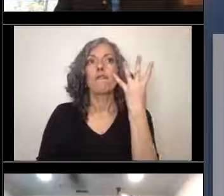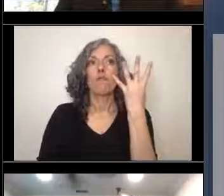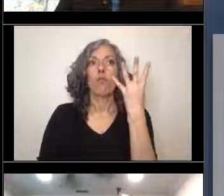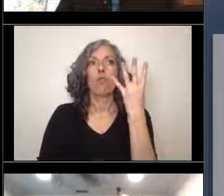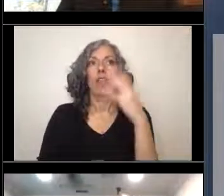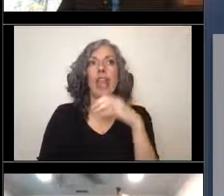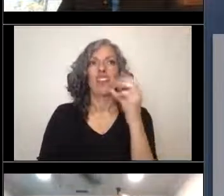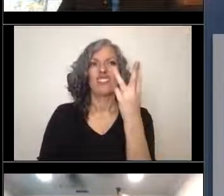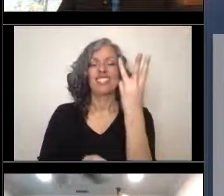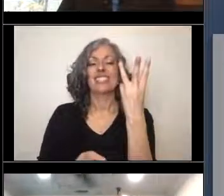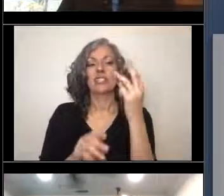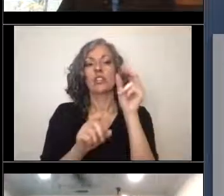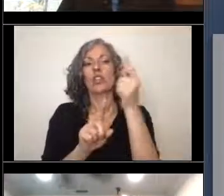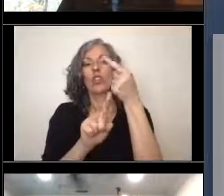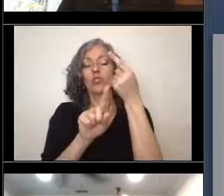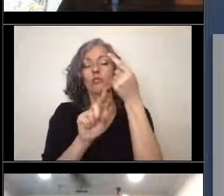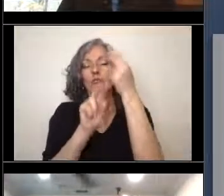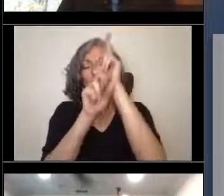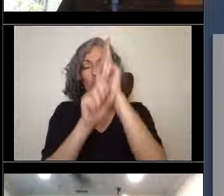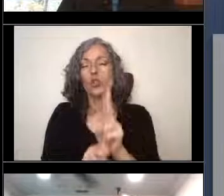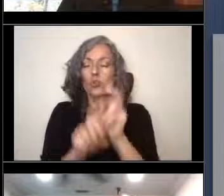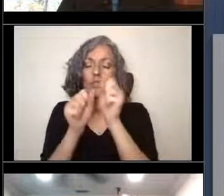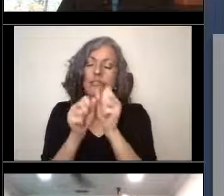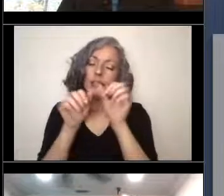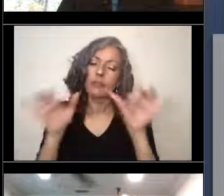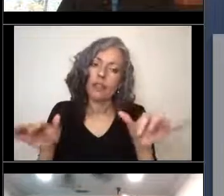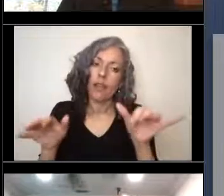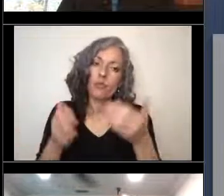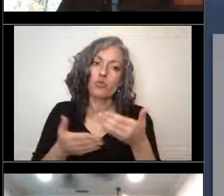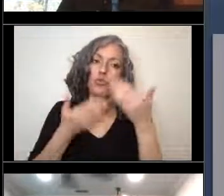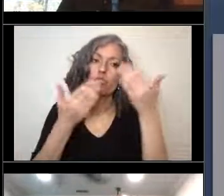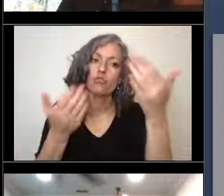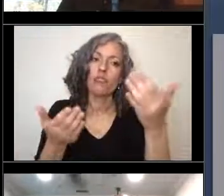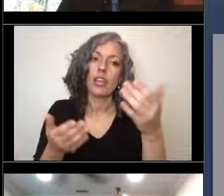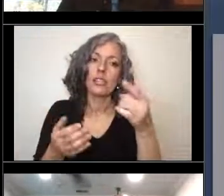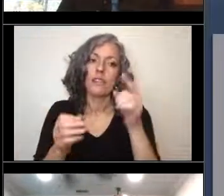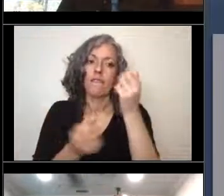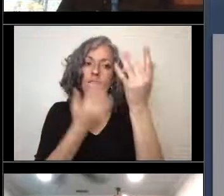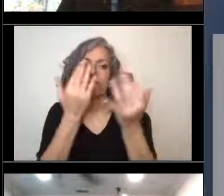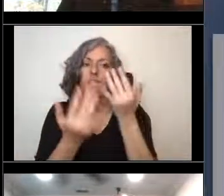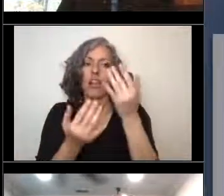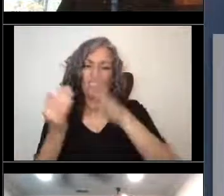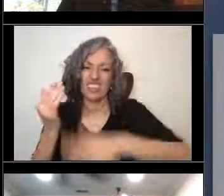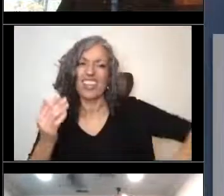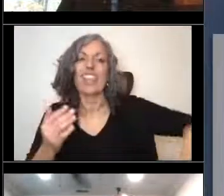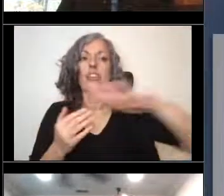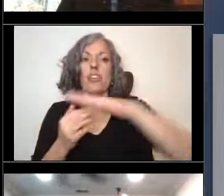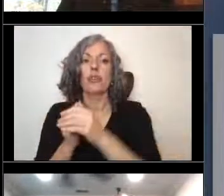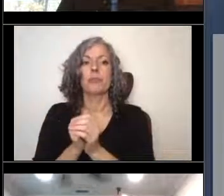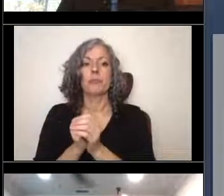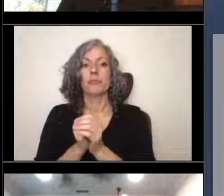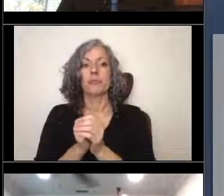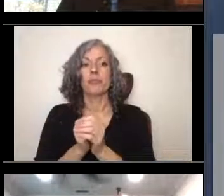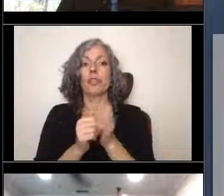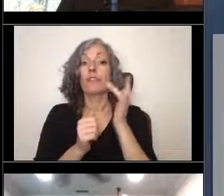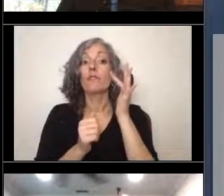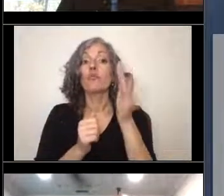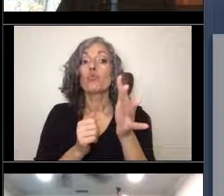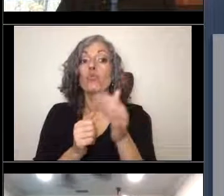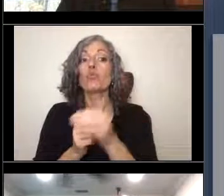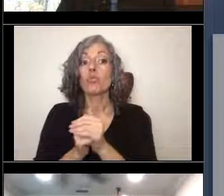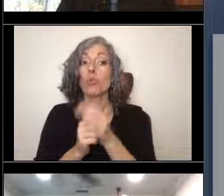utilized simultaneously to address fires here in Humboldt County and the surrounding areas. Additionally, the future of aviation and transportation is